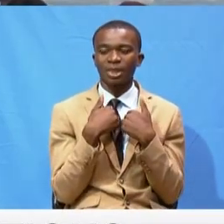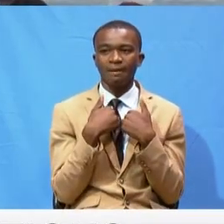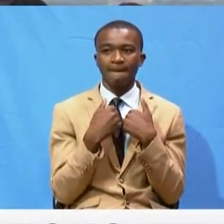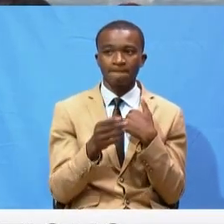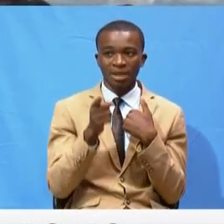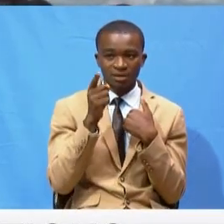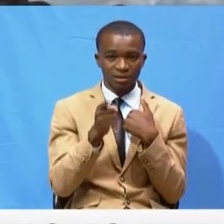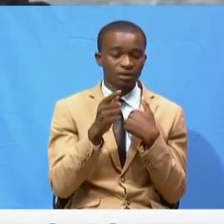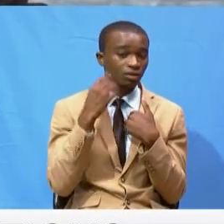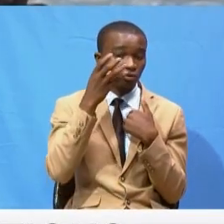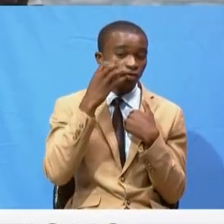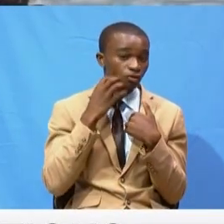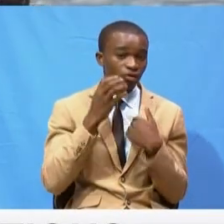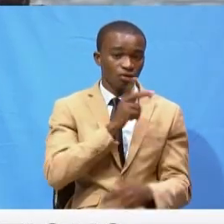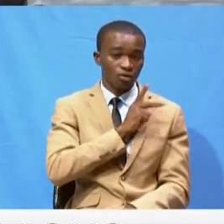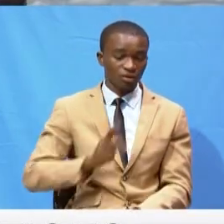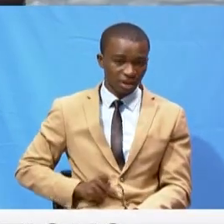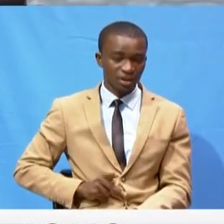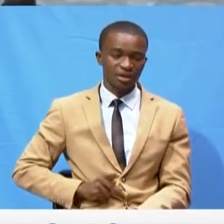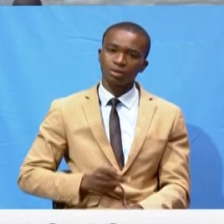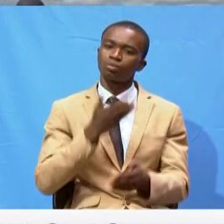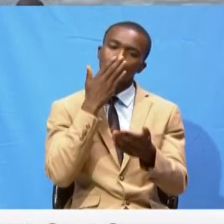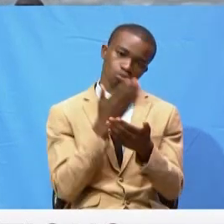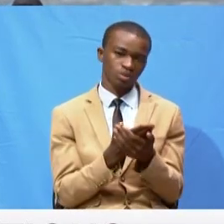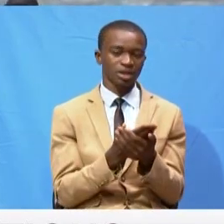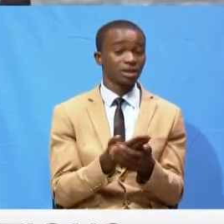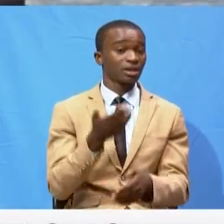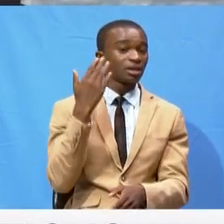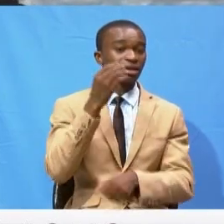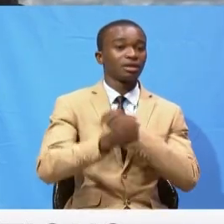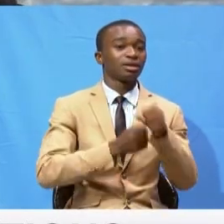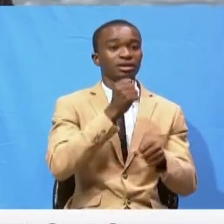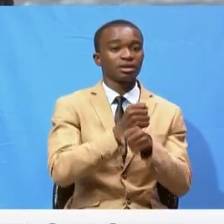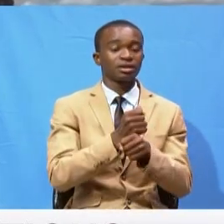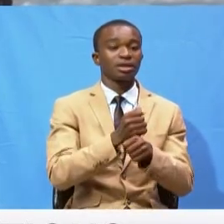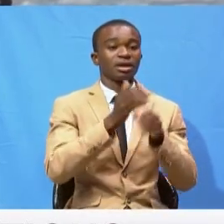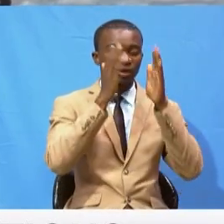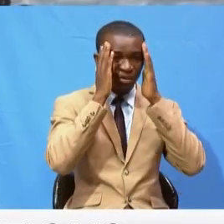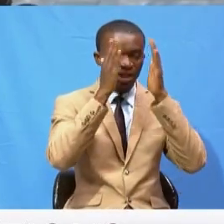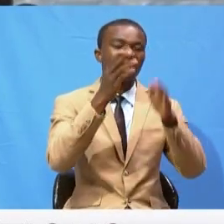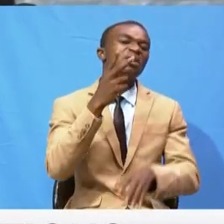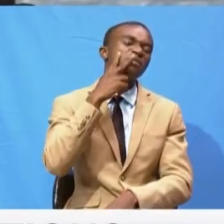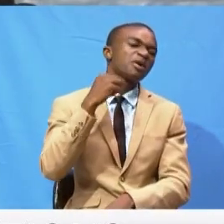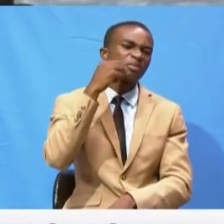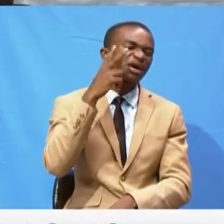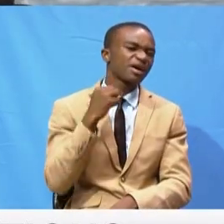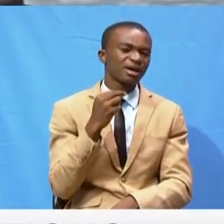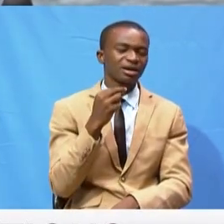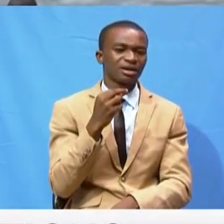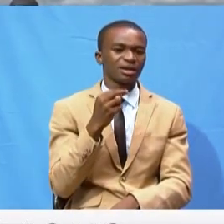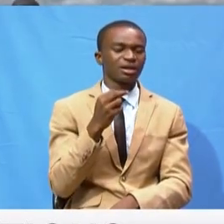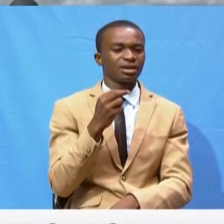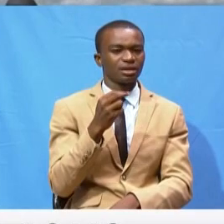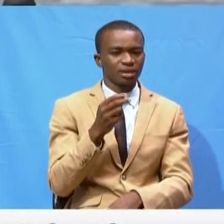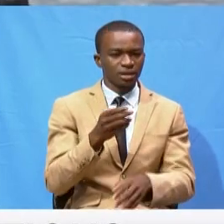that the Litunga extended to him last year by attending the Kusefia Pangwena. This time around, the Mwinelu Bemba is here in Western